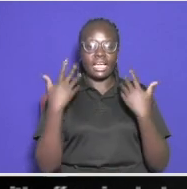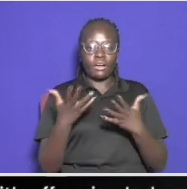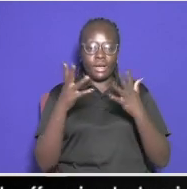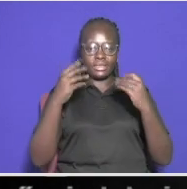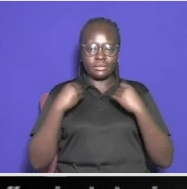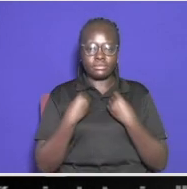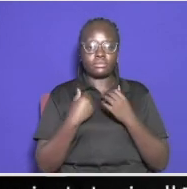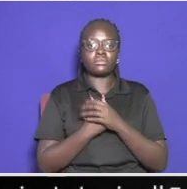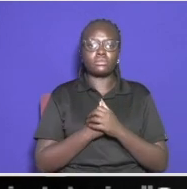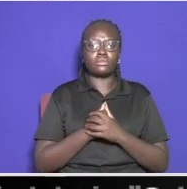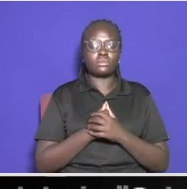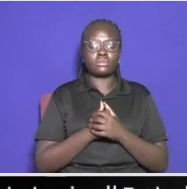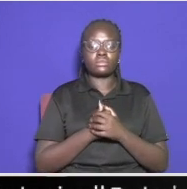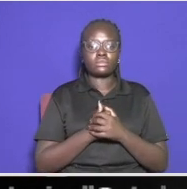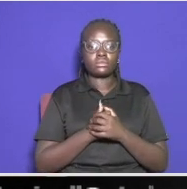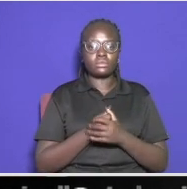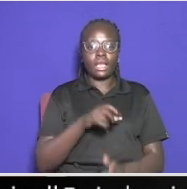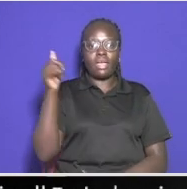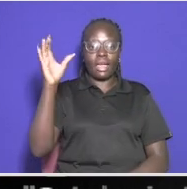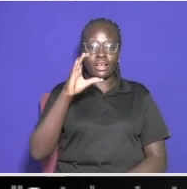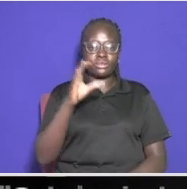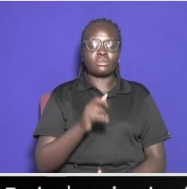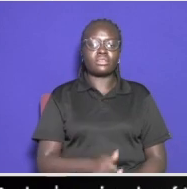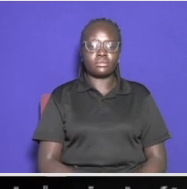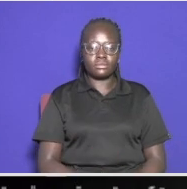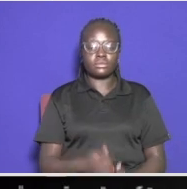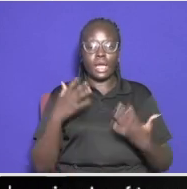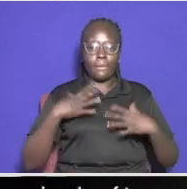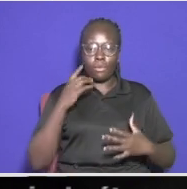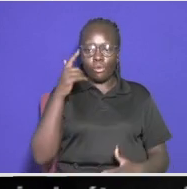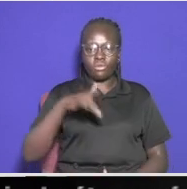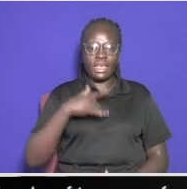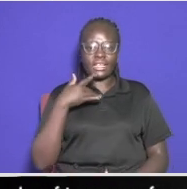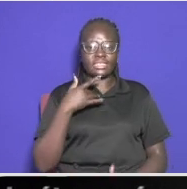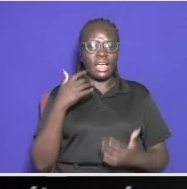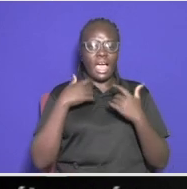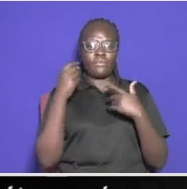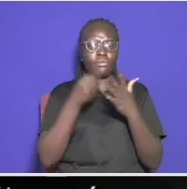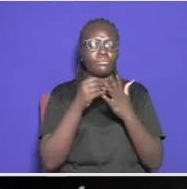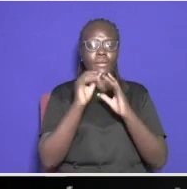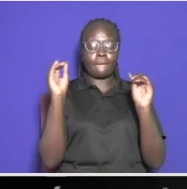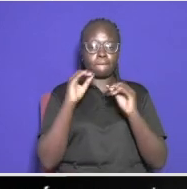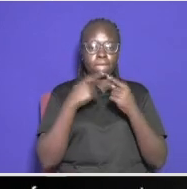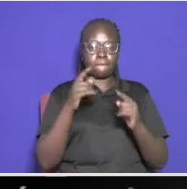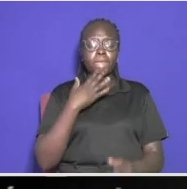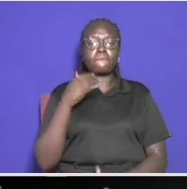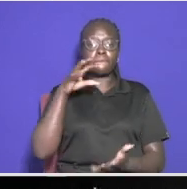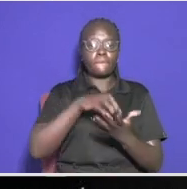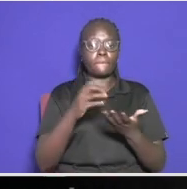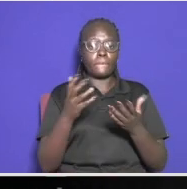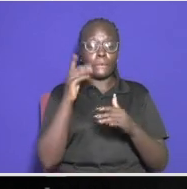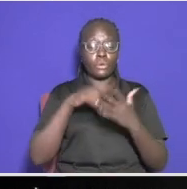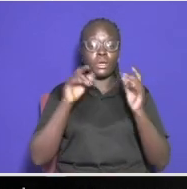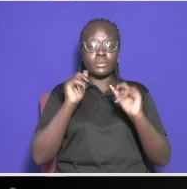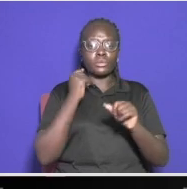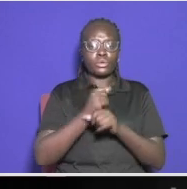accommodate other customers. Guys who felt, I don't have that amount of money, but I still want cake. What can you do